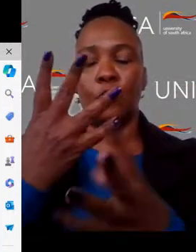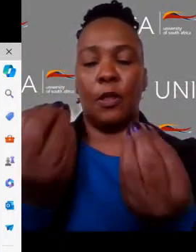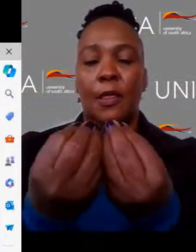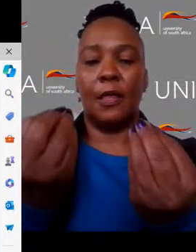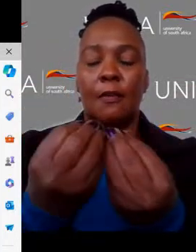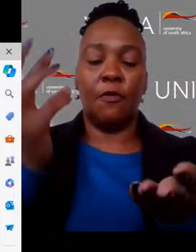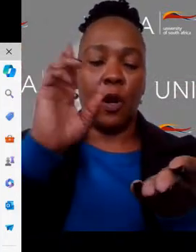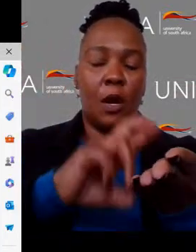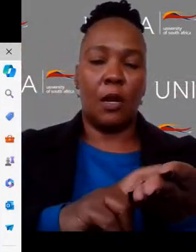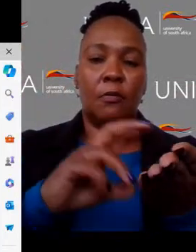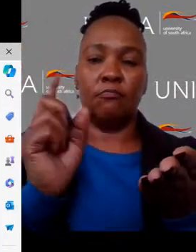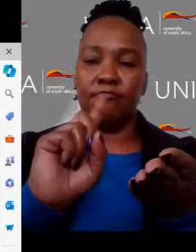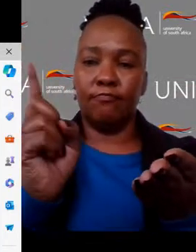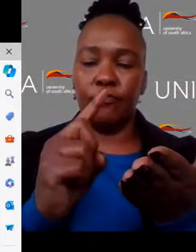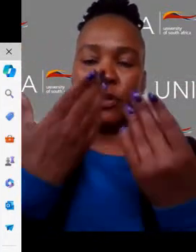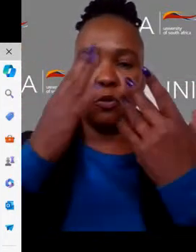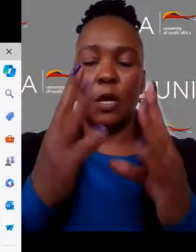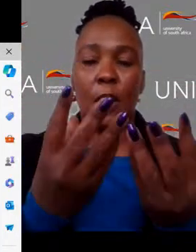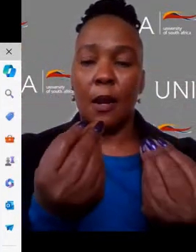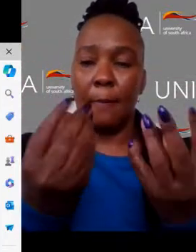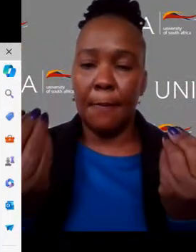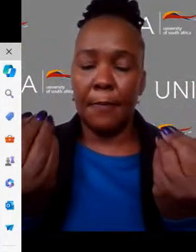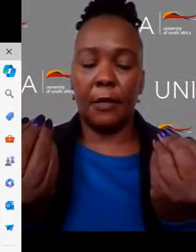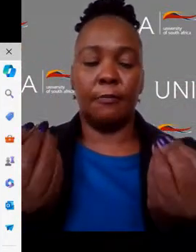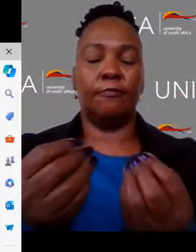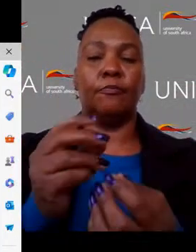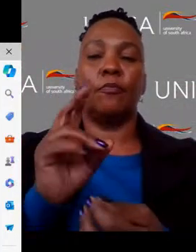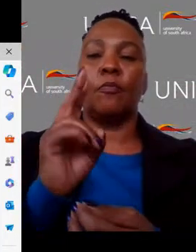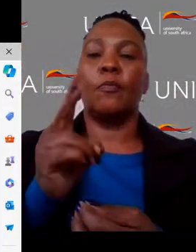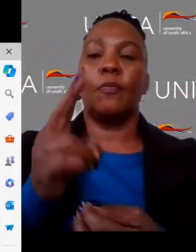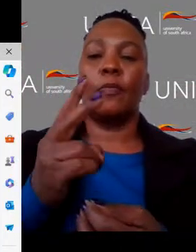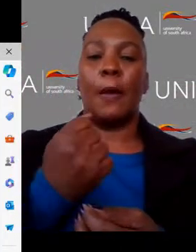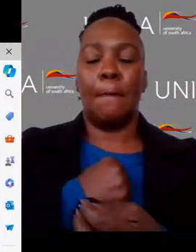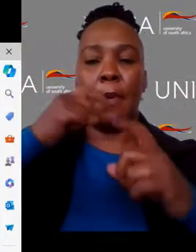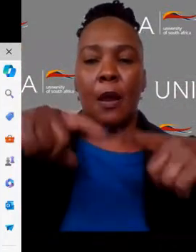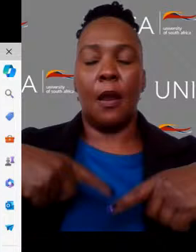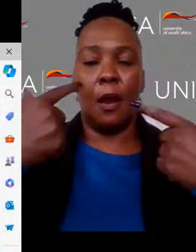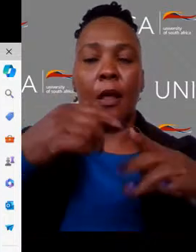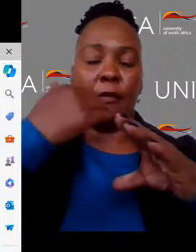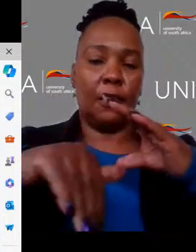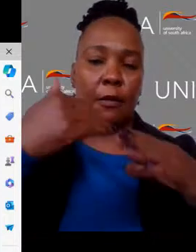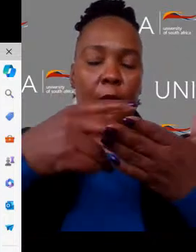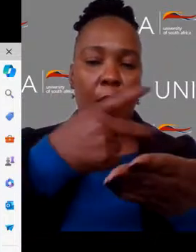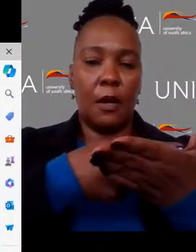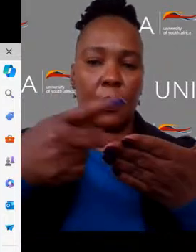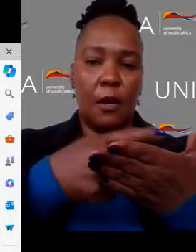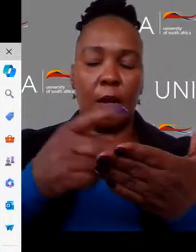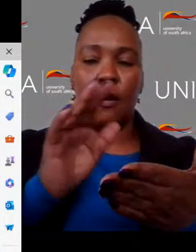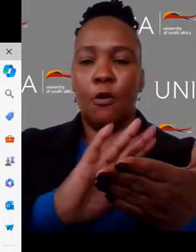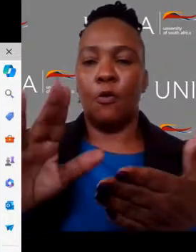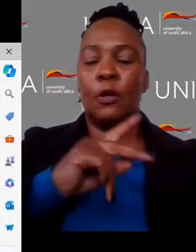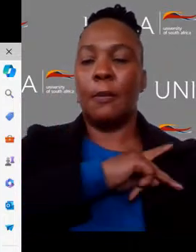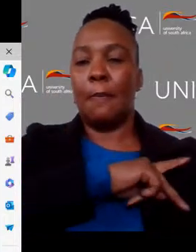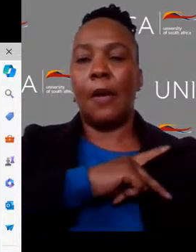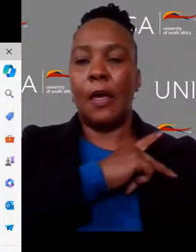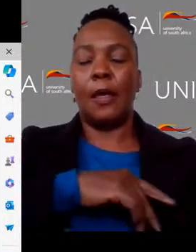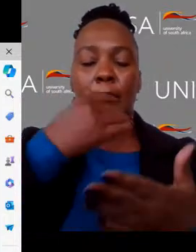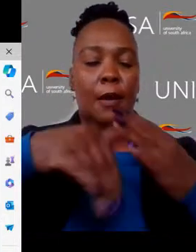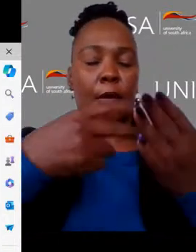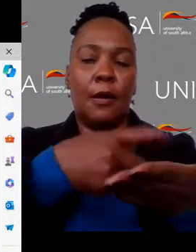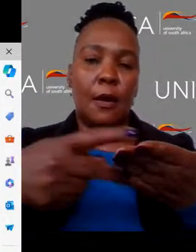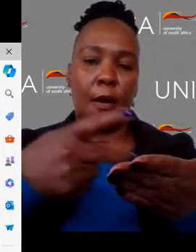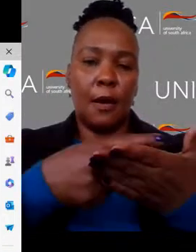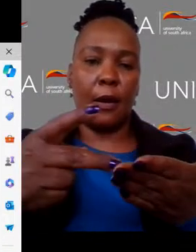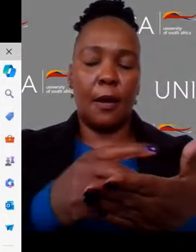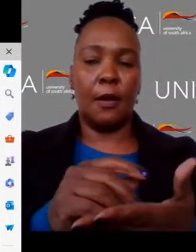registration. You need your student number and your MyLife email address. So not a personal email address. It